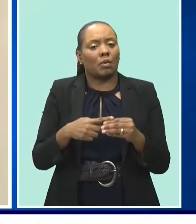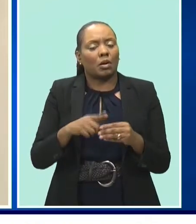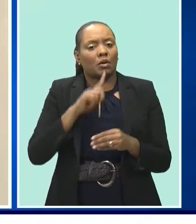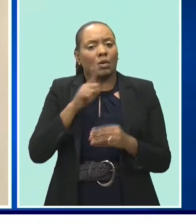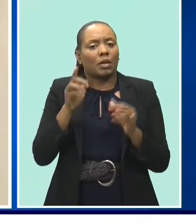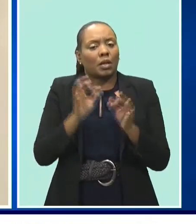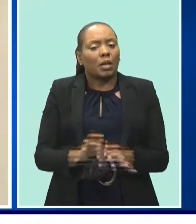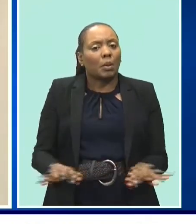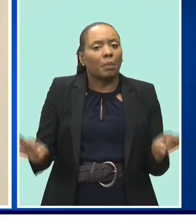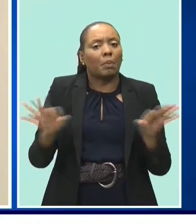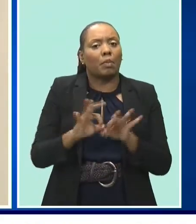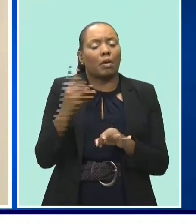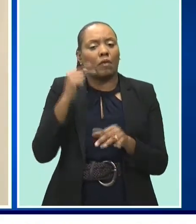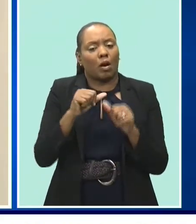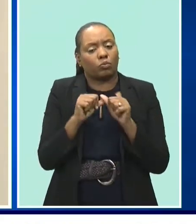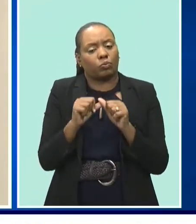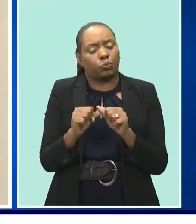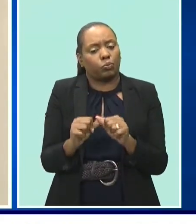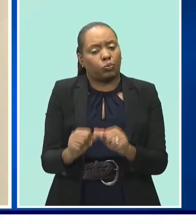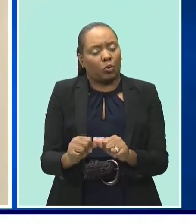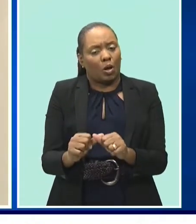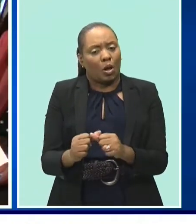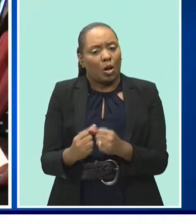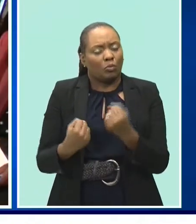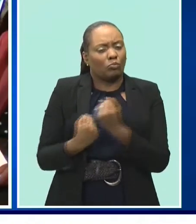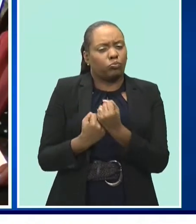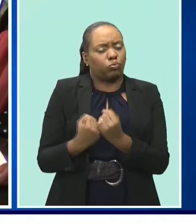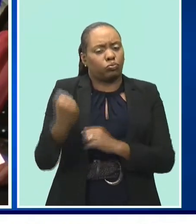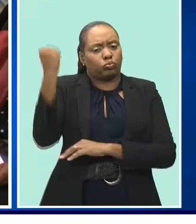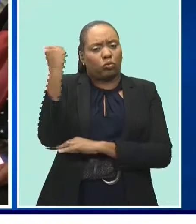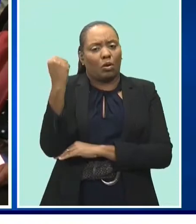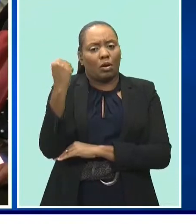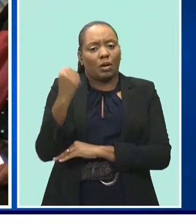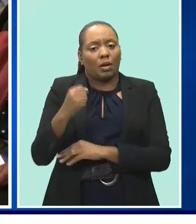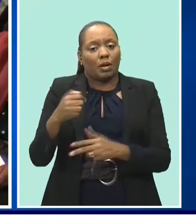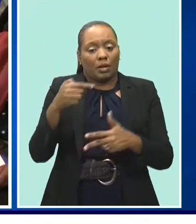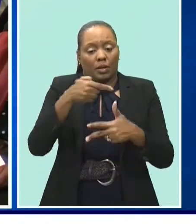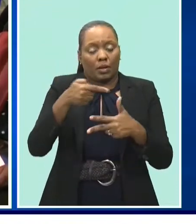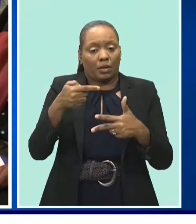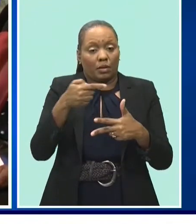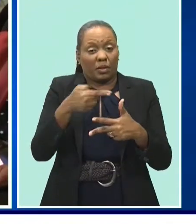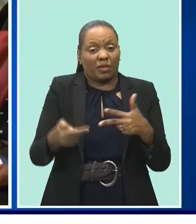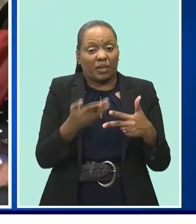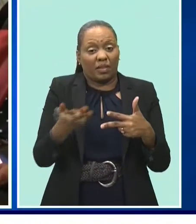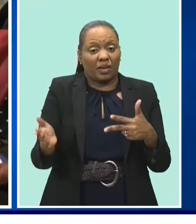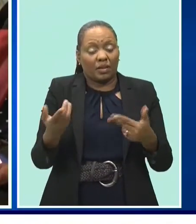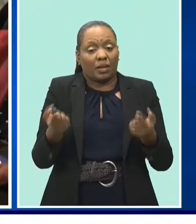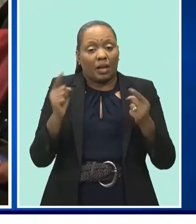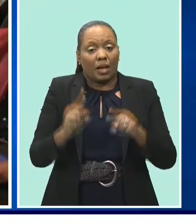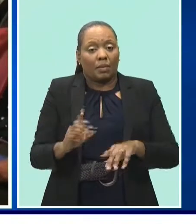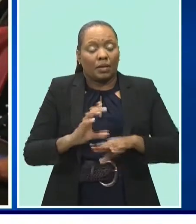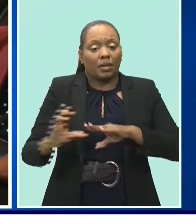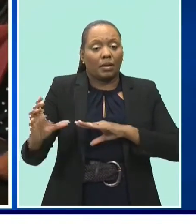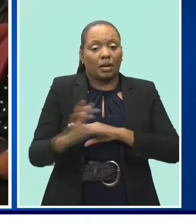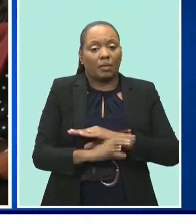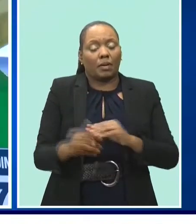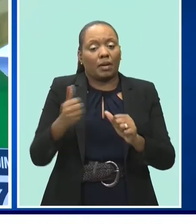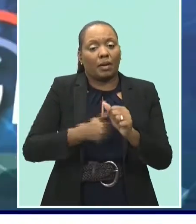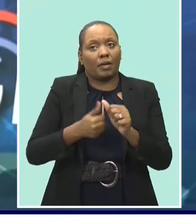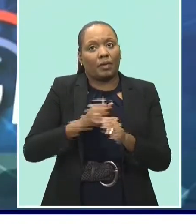resilience measures to be taken, highlighting that in the Caribbean, there are 3 catastrophic disasters per country per